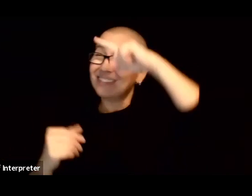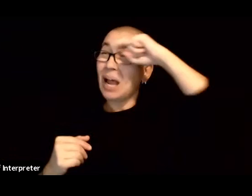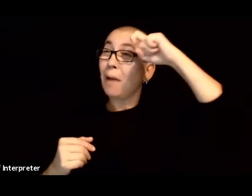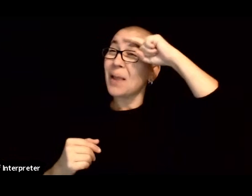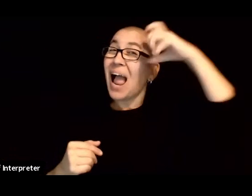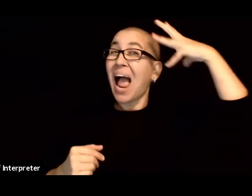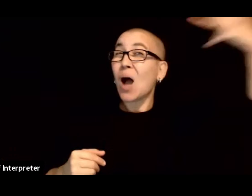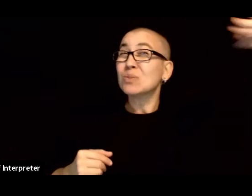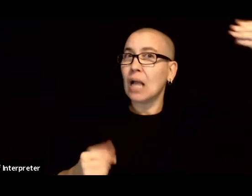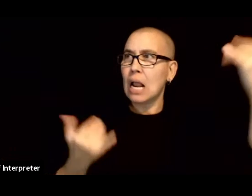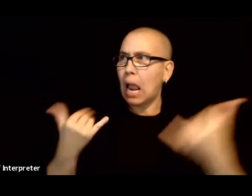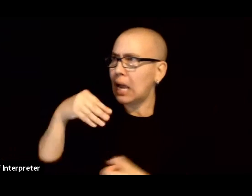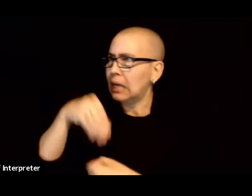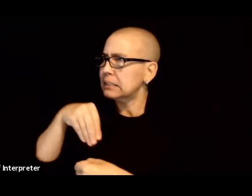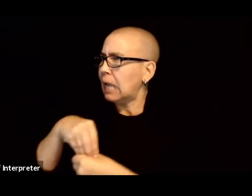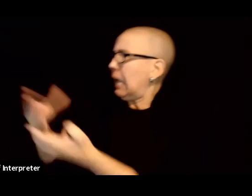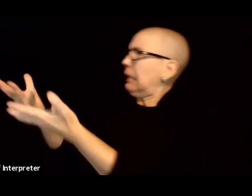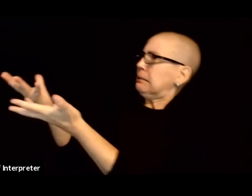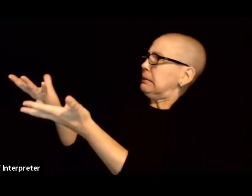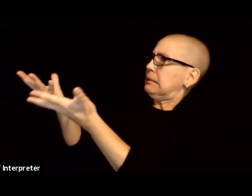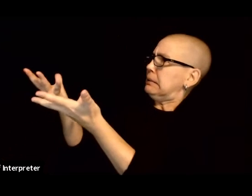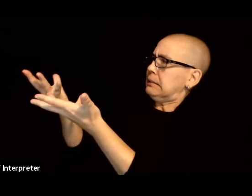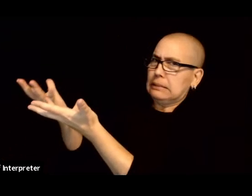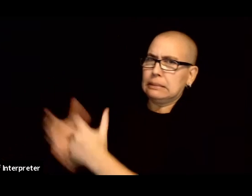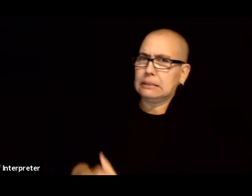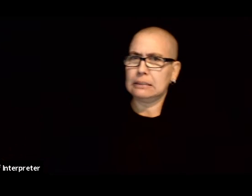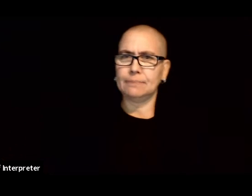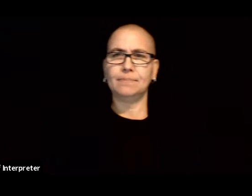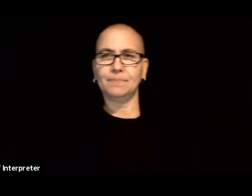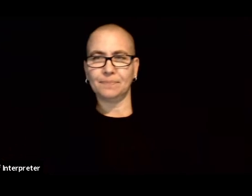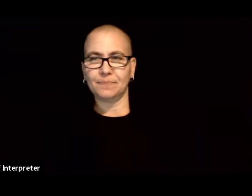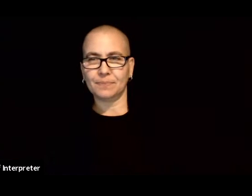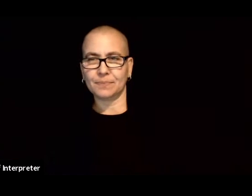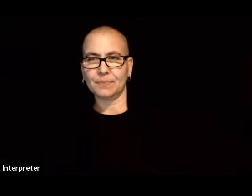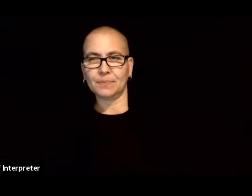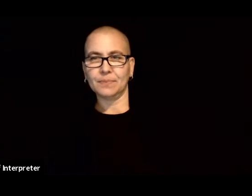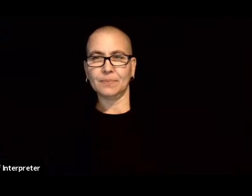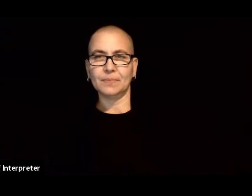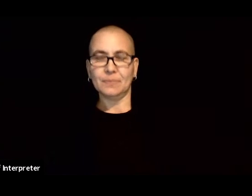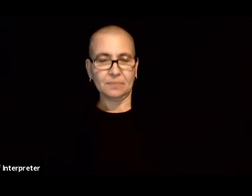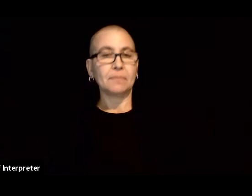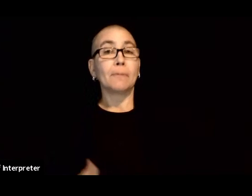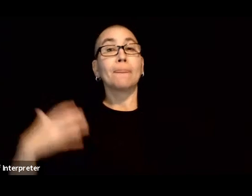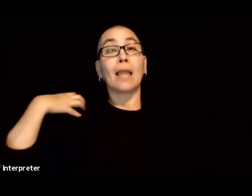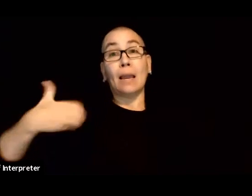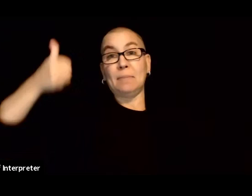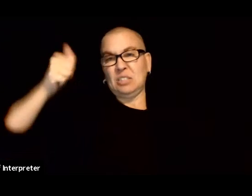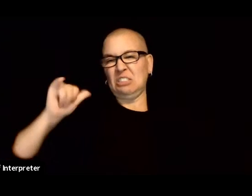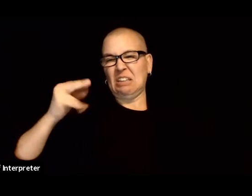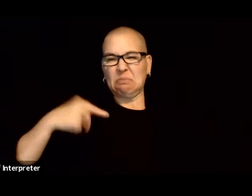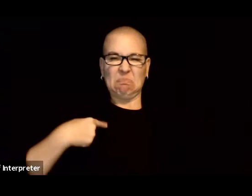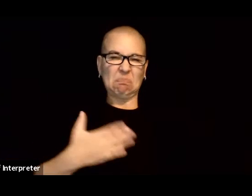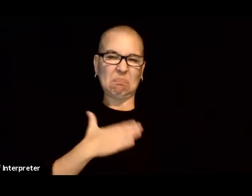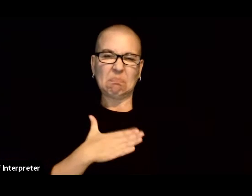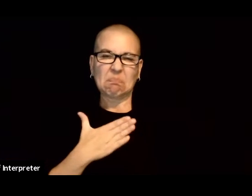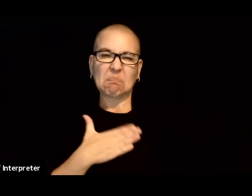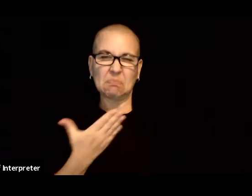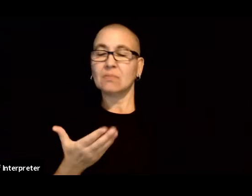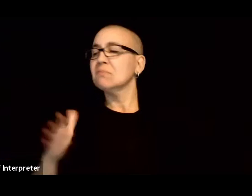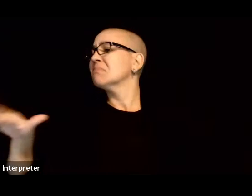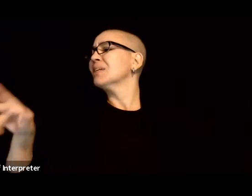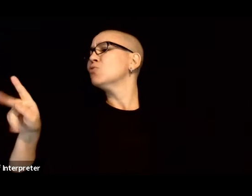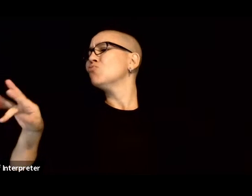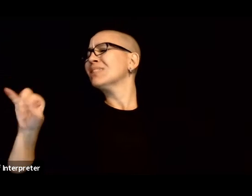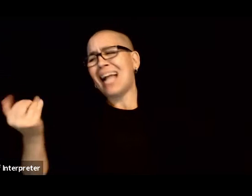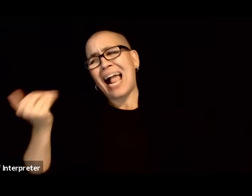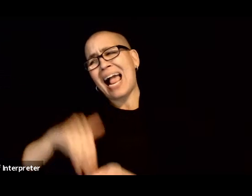Well, I'm going to start, and then I am going to ask Chris to comment on this as well from a risk mitigation standpoint. But this is part of why we've